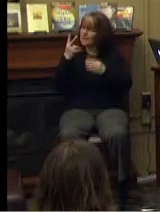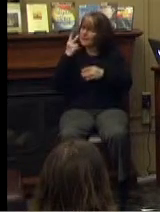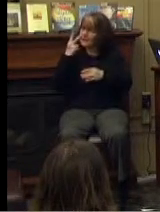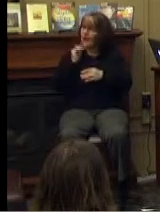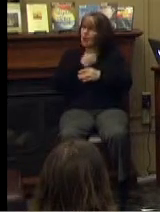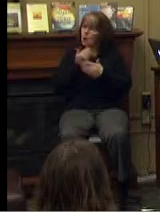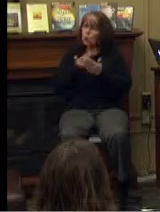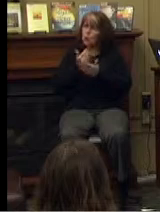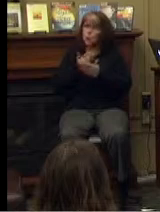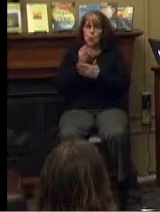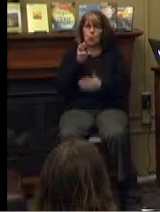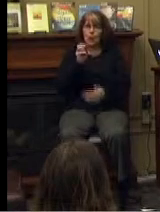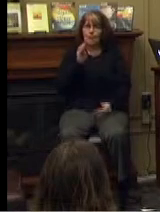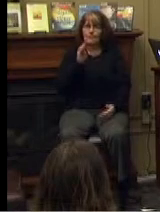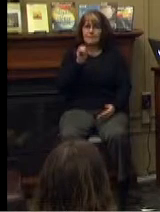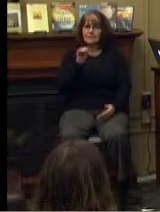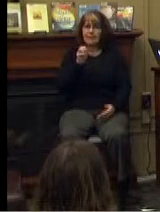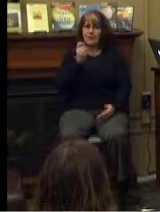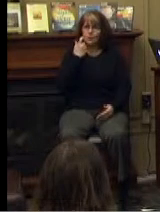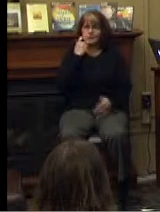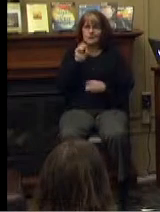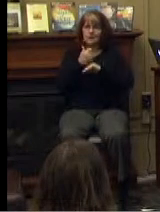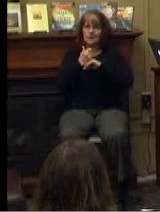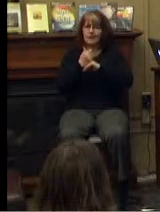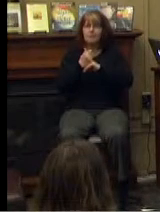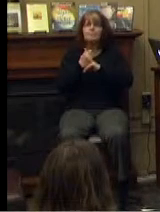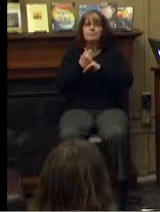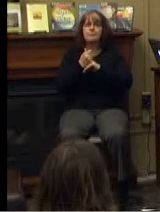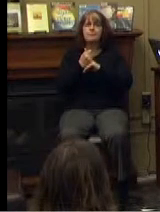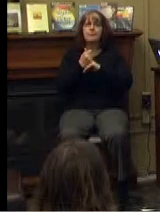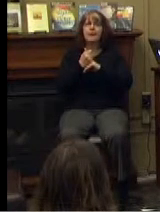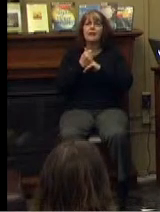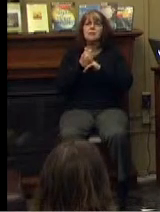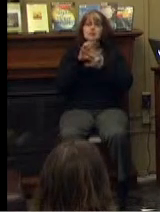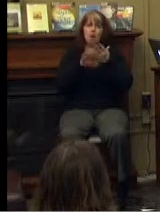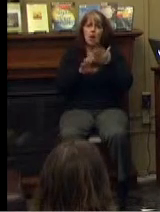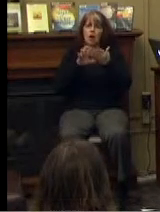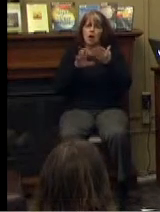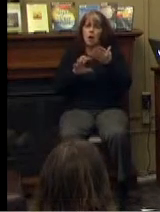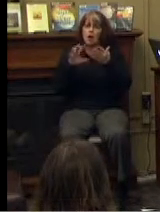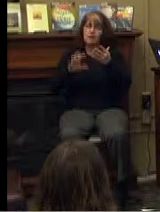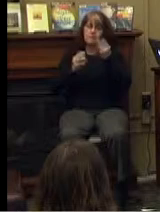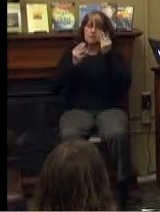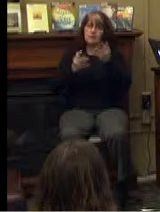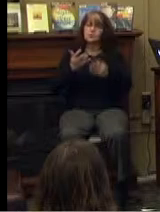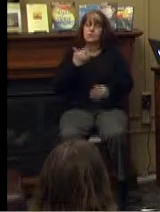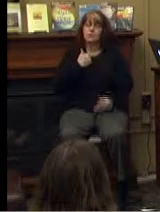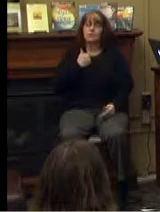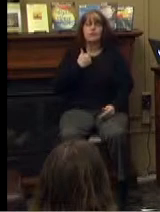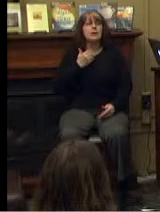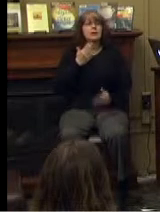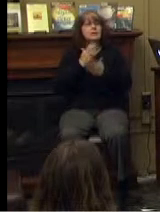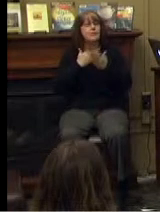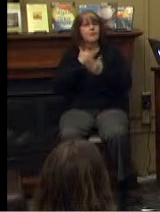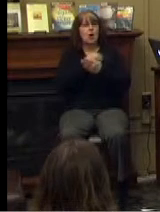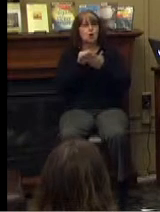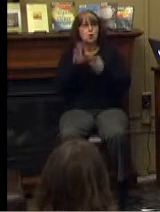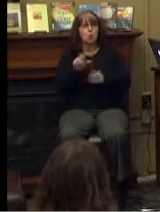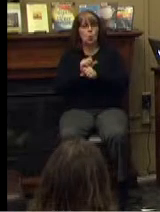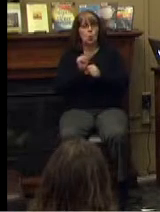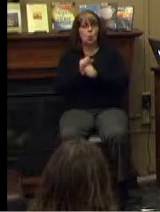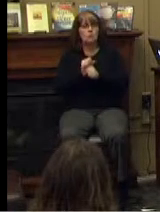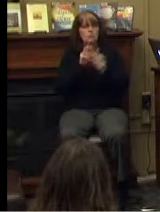had a chance to take a look at it, but it has a lot of information on there too. And I actually, some of our student workers were reviewing it and they were